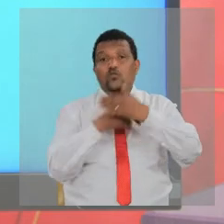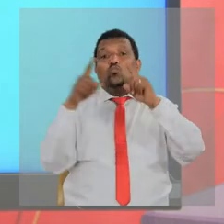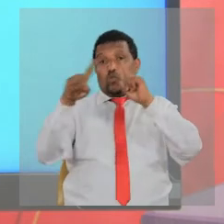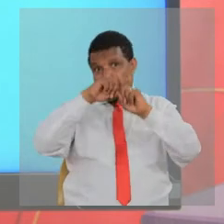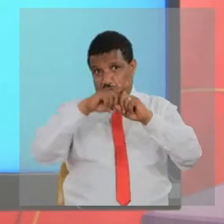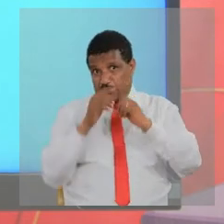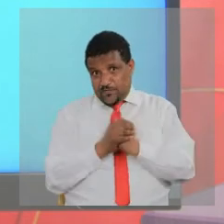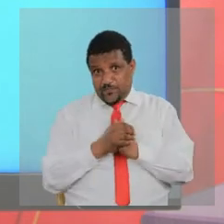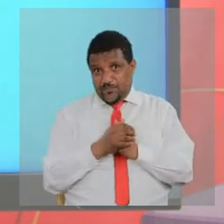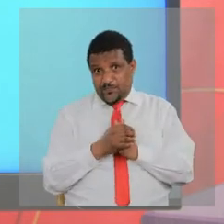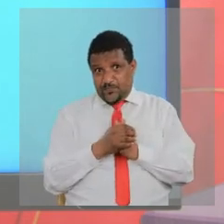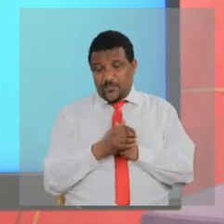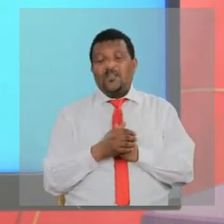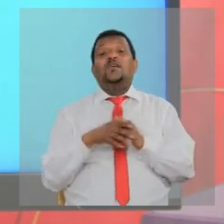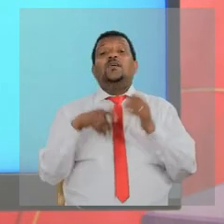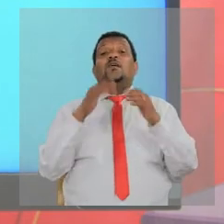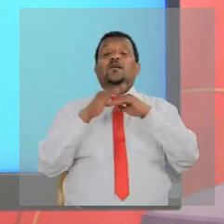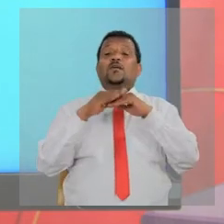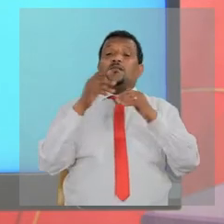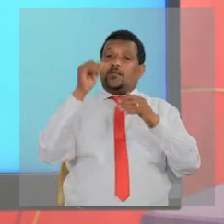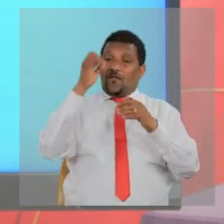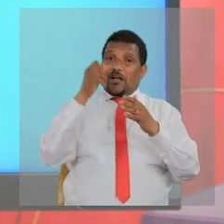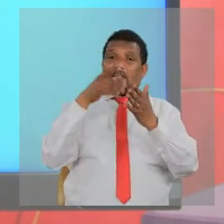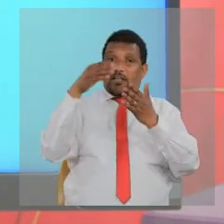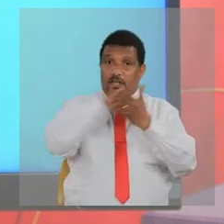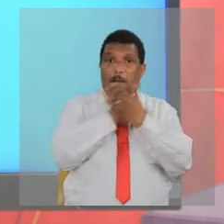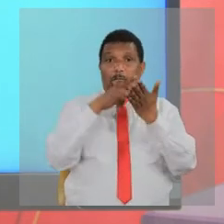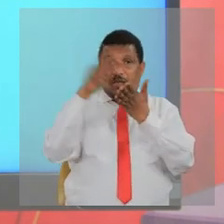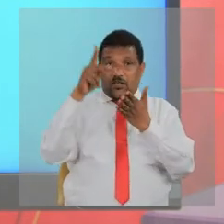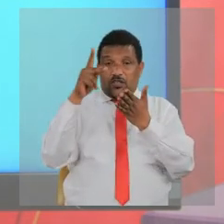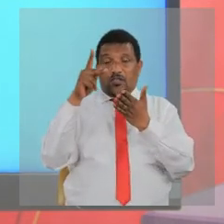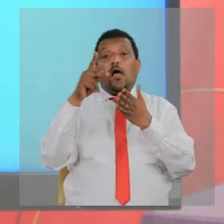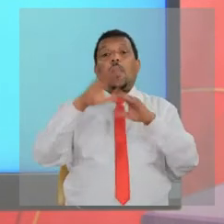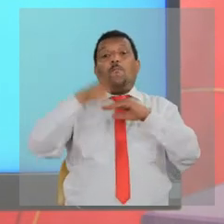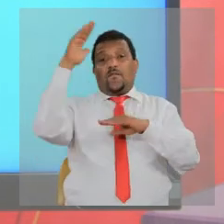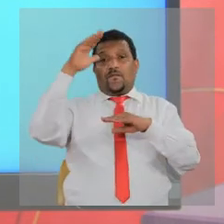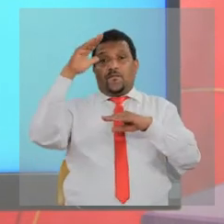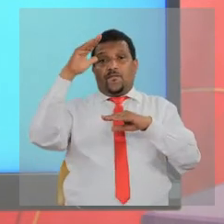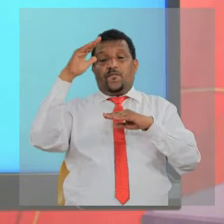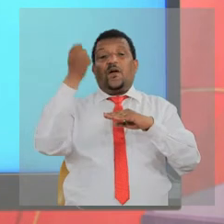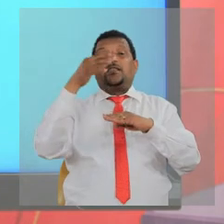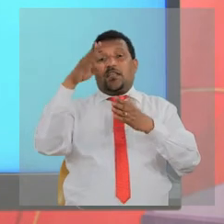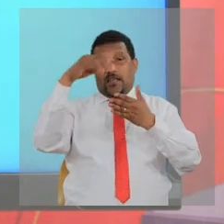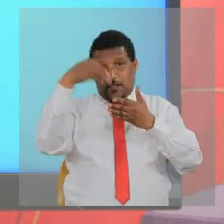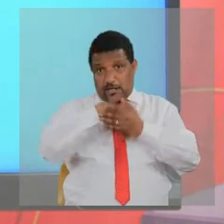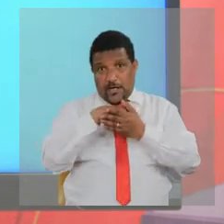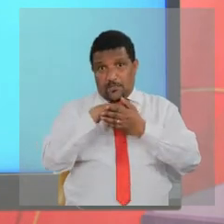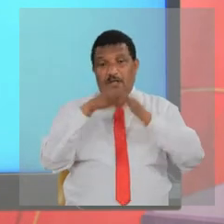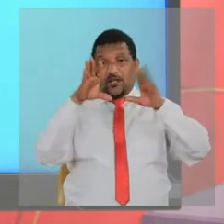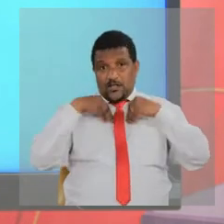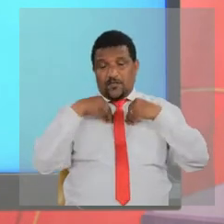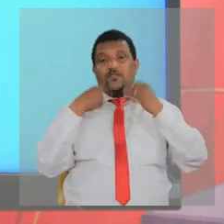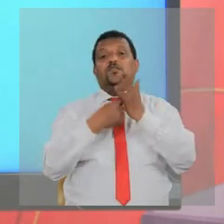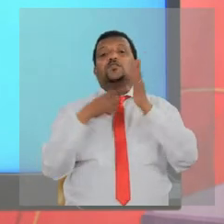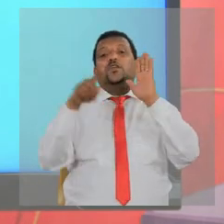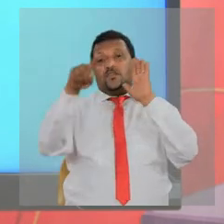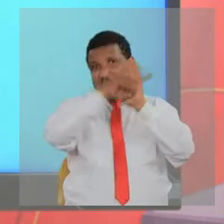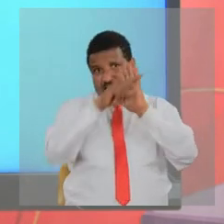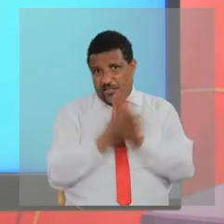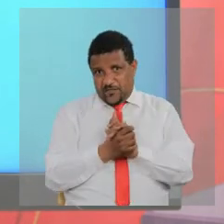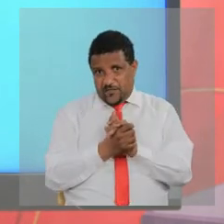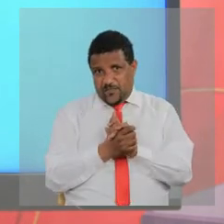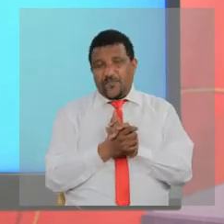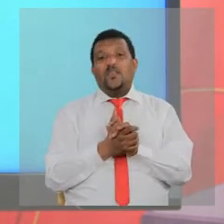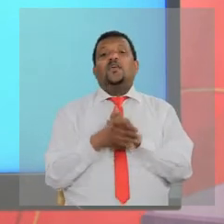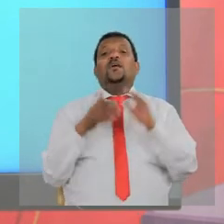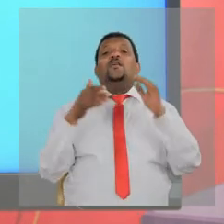income paid is above the factor income received, in this case, the net factor income will be negative. And if the factor income